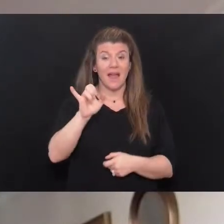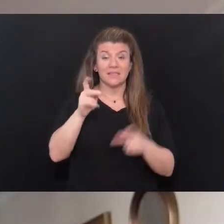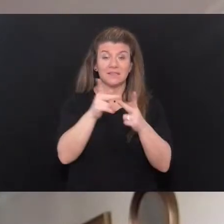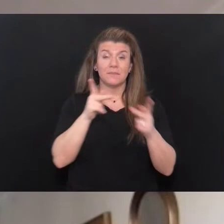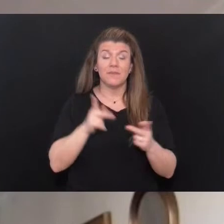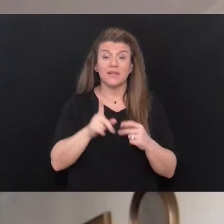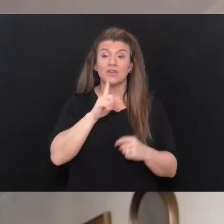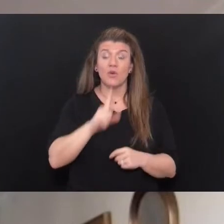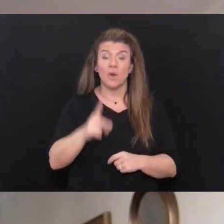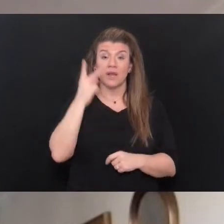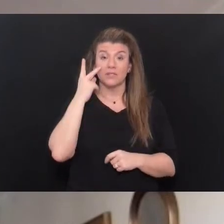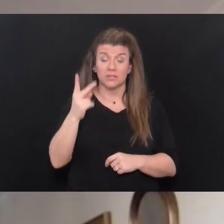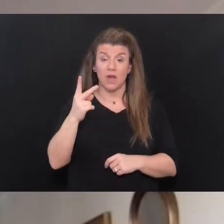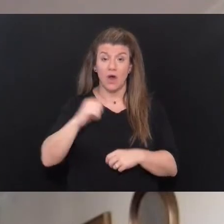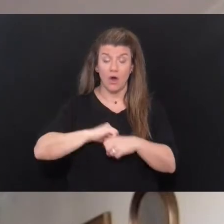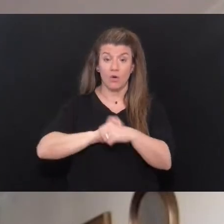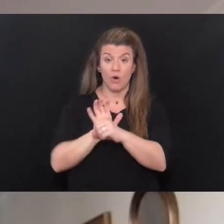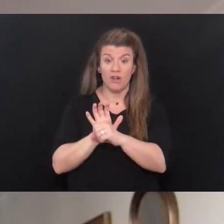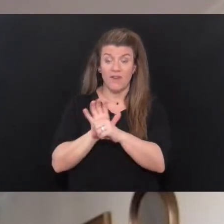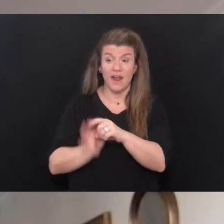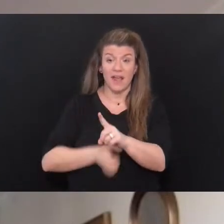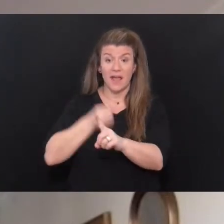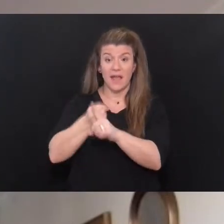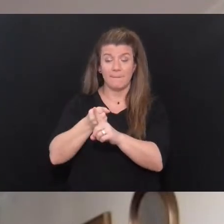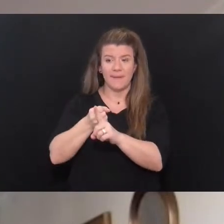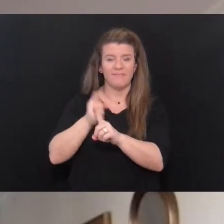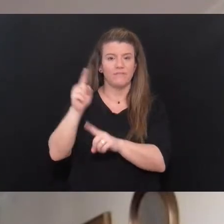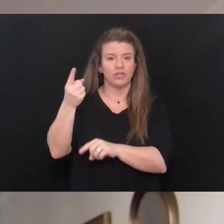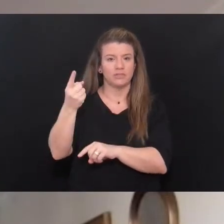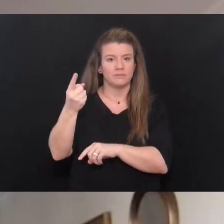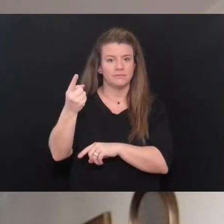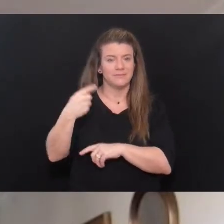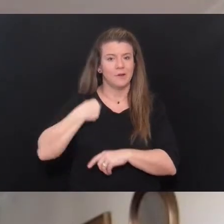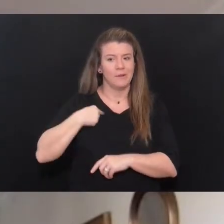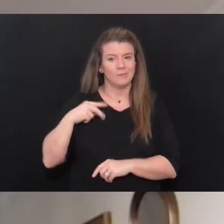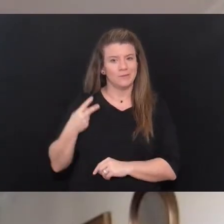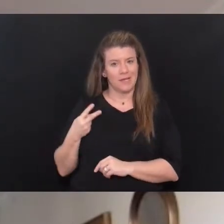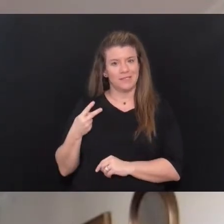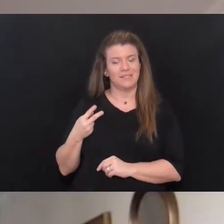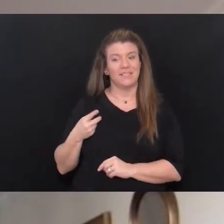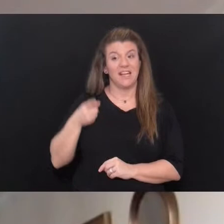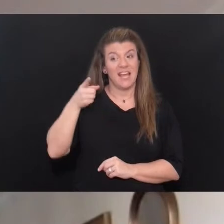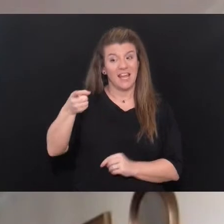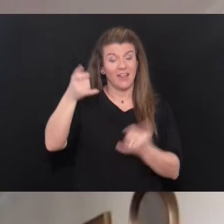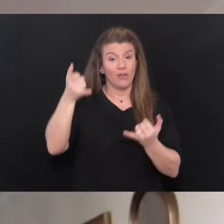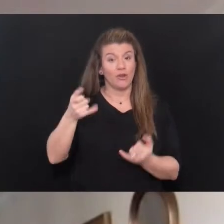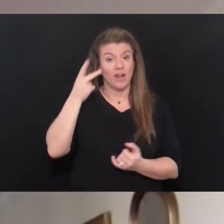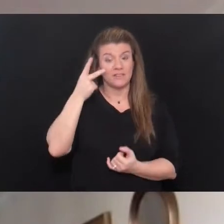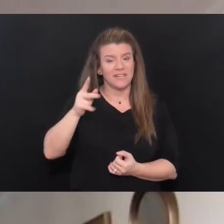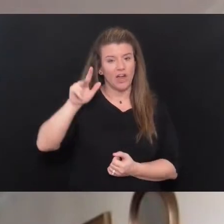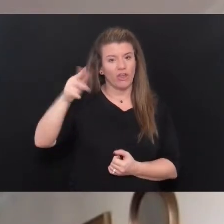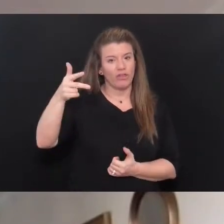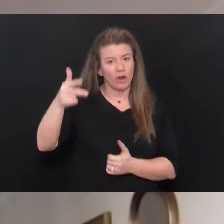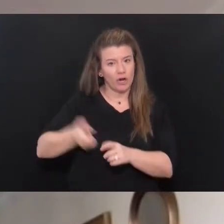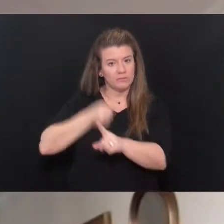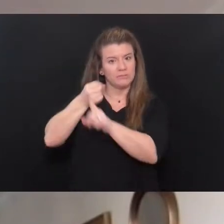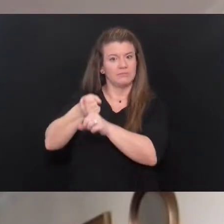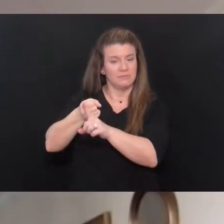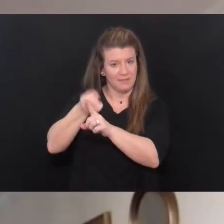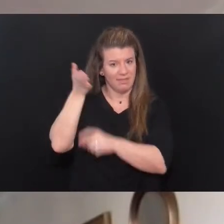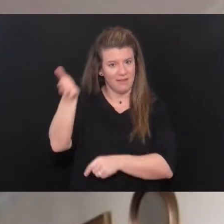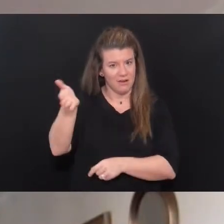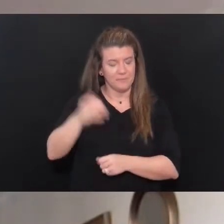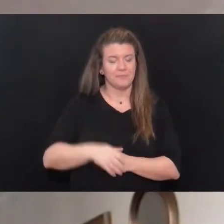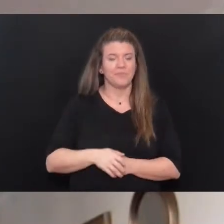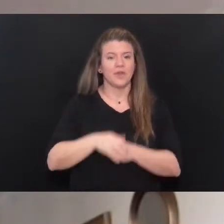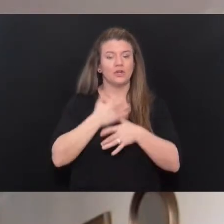the COVID-19 impact before we did, they are seeing a third surge. And in